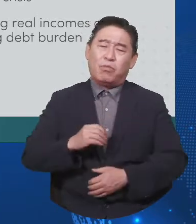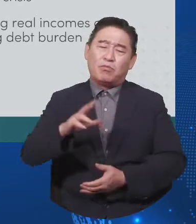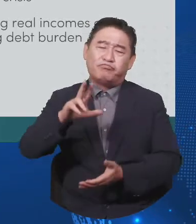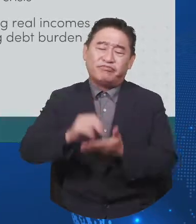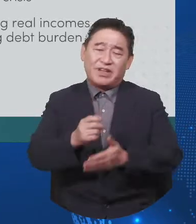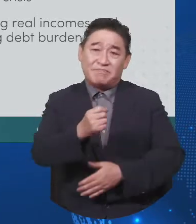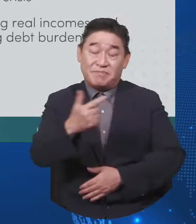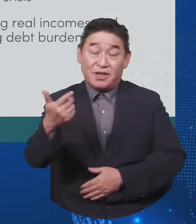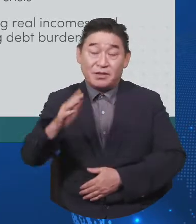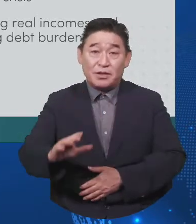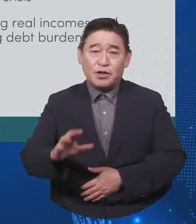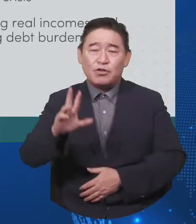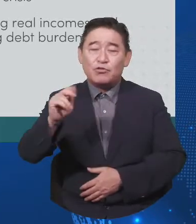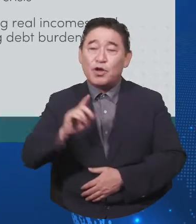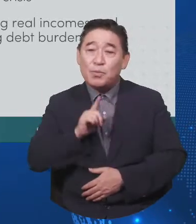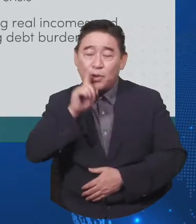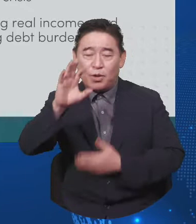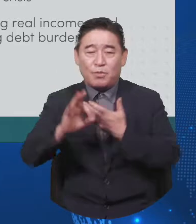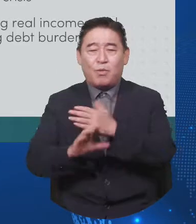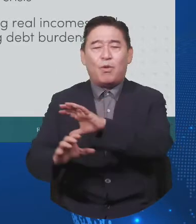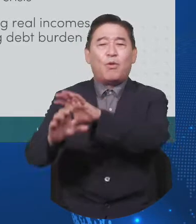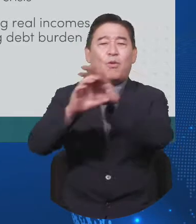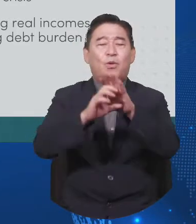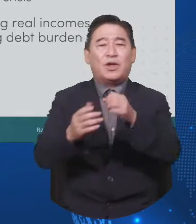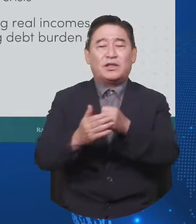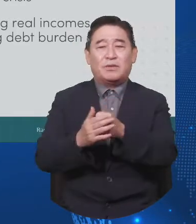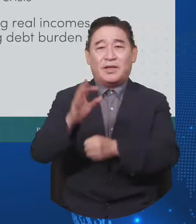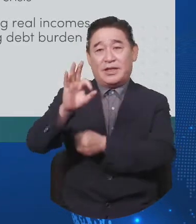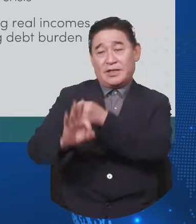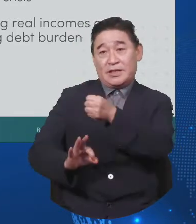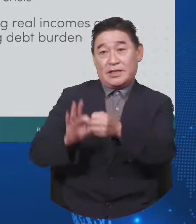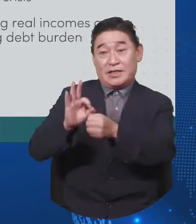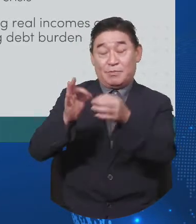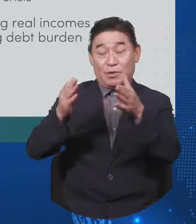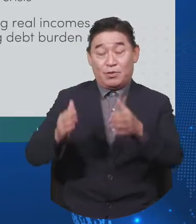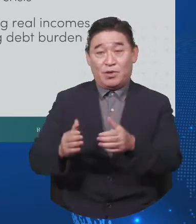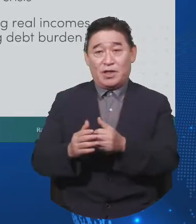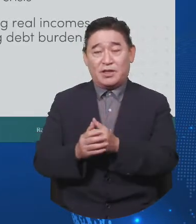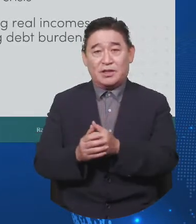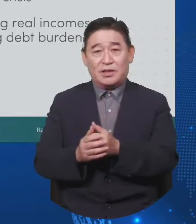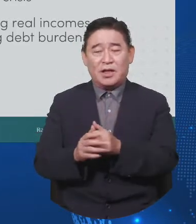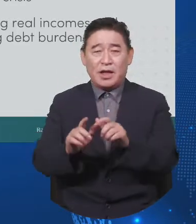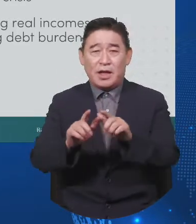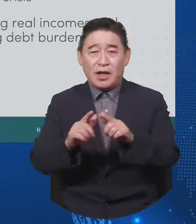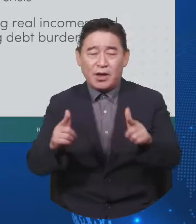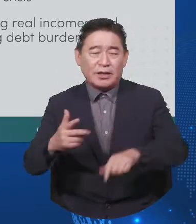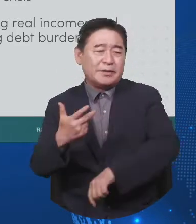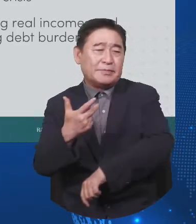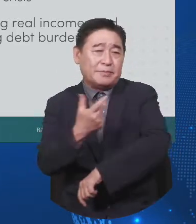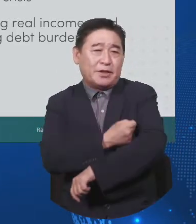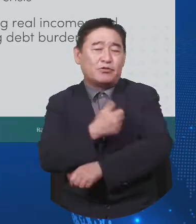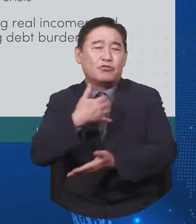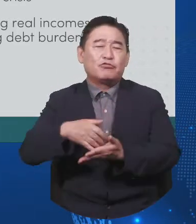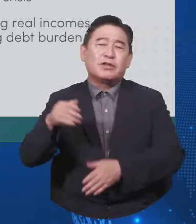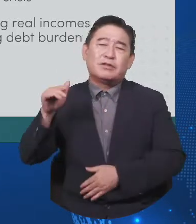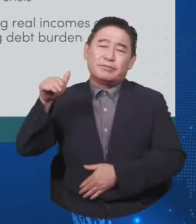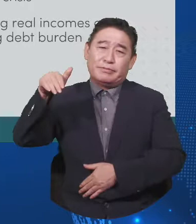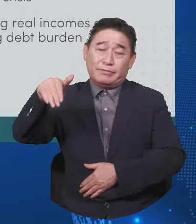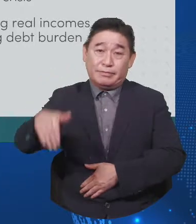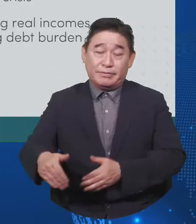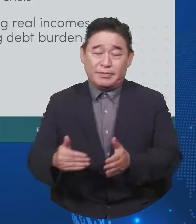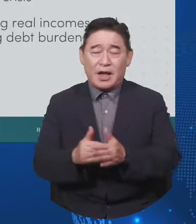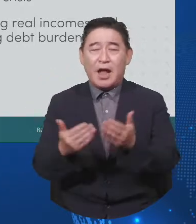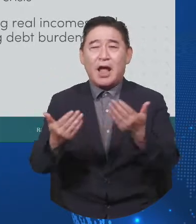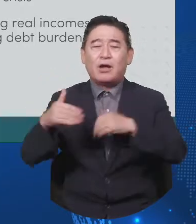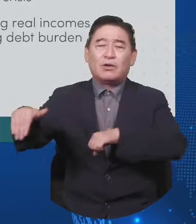immunization coverage for the first time in a decade and putting millions of students at risk of not returning to school. The